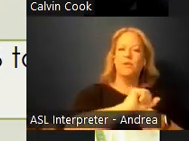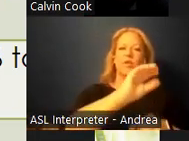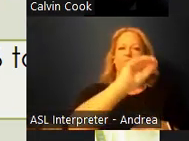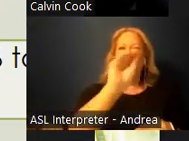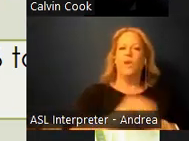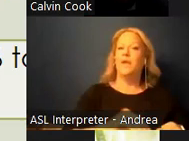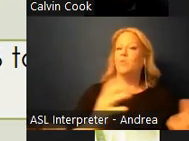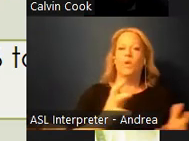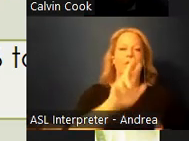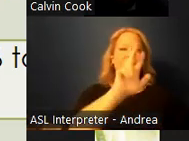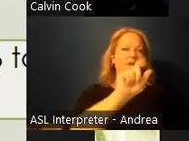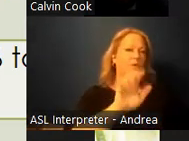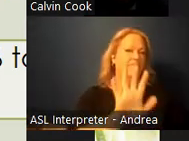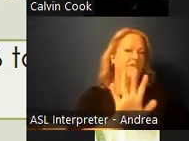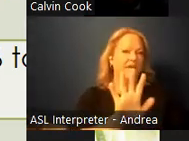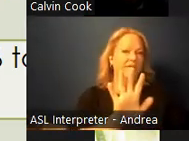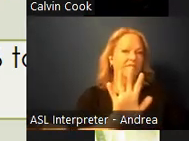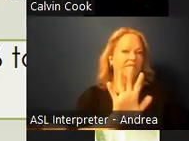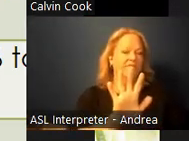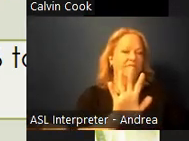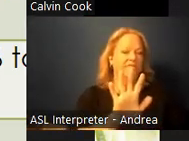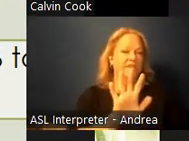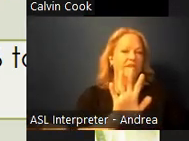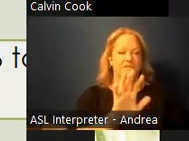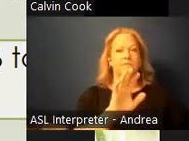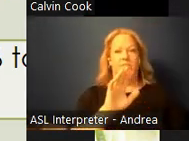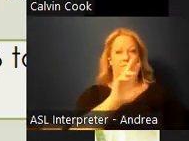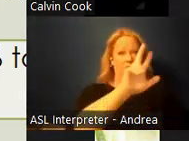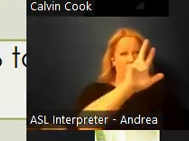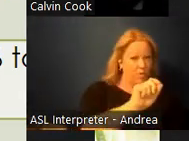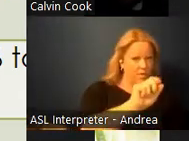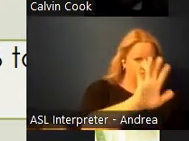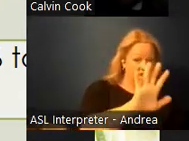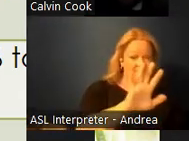can see, there's a lot more people with disabilities who are